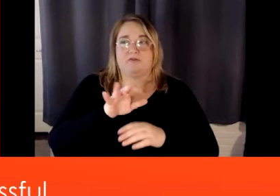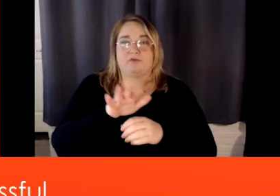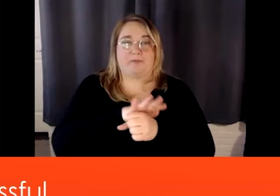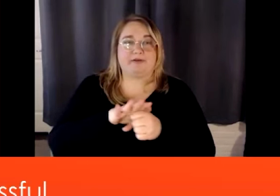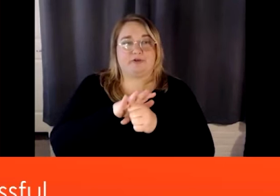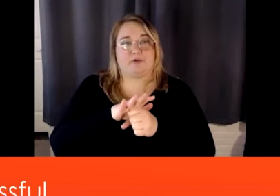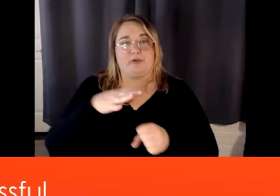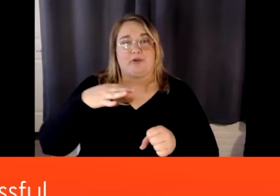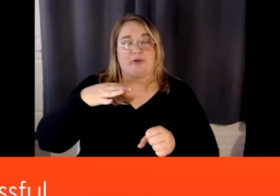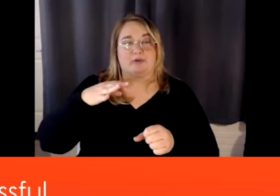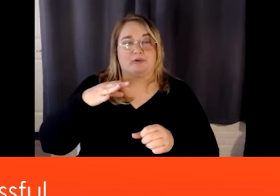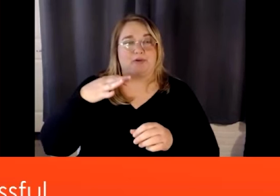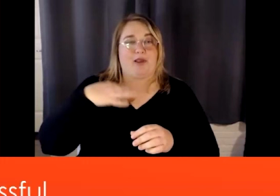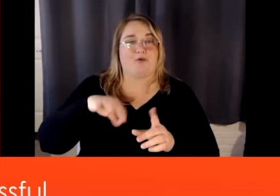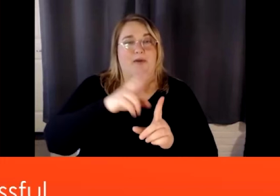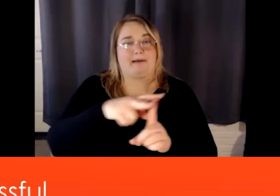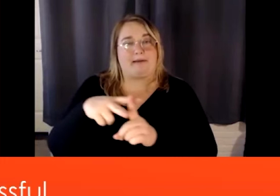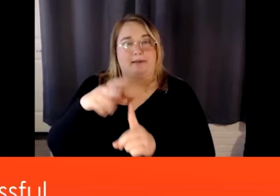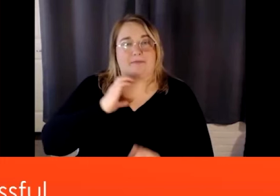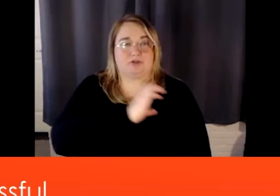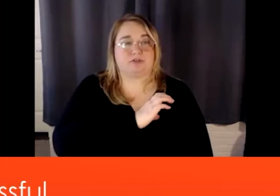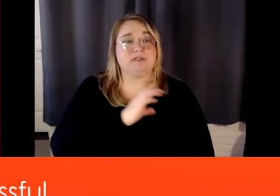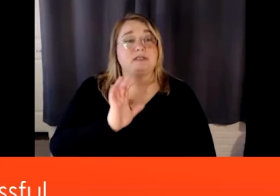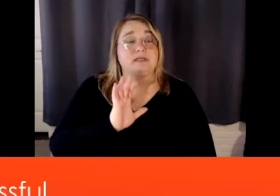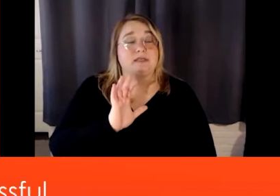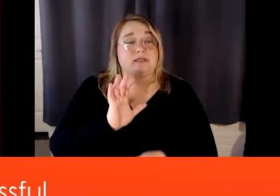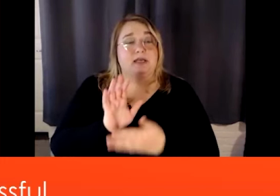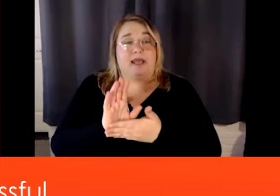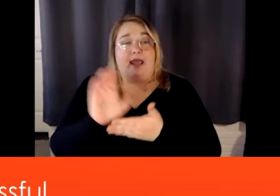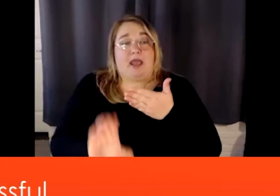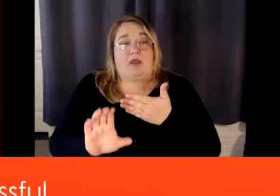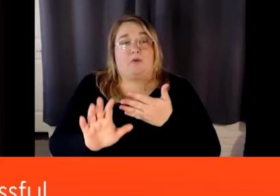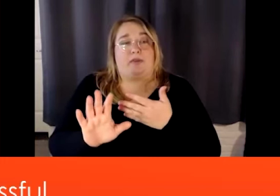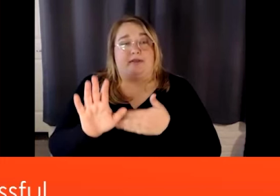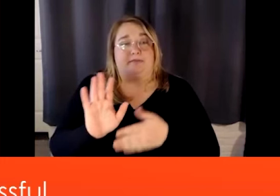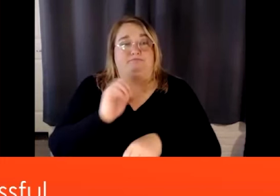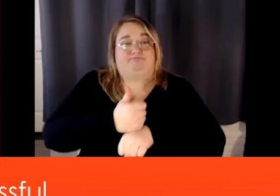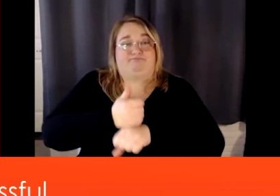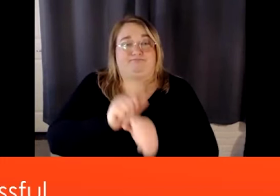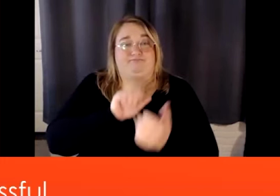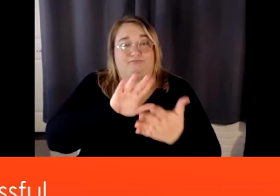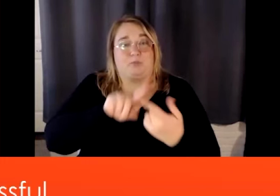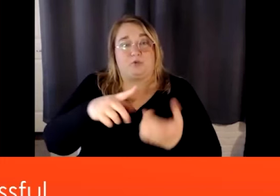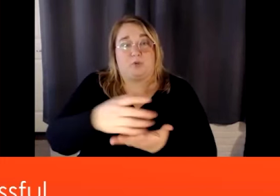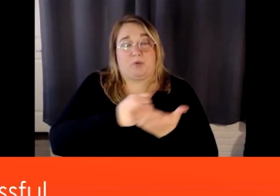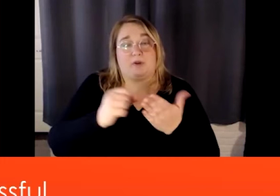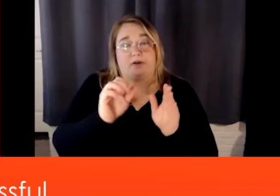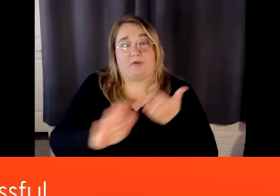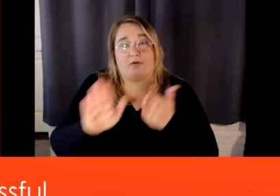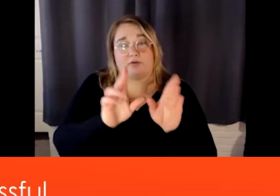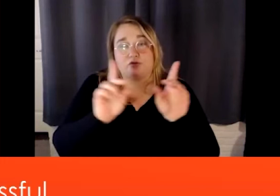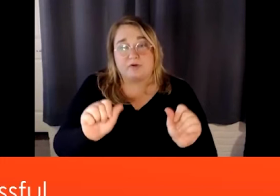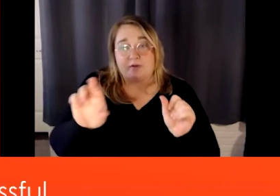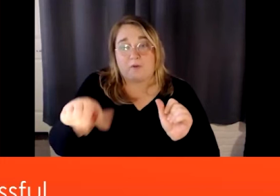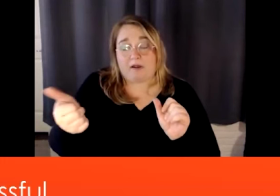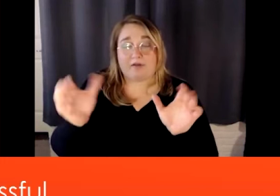well, maybe I have to. So an outcome-based approach to earning a college degree or other credential. Competencies are statements of what students can do